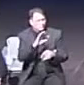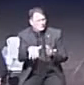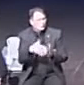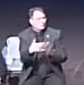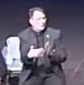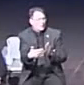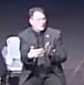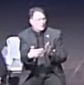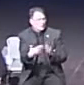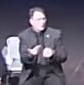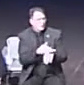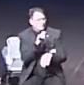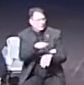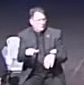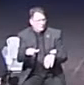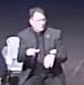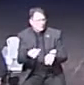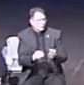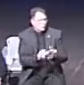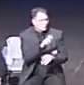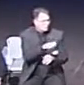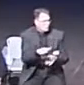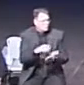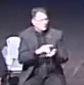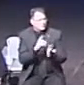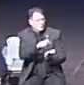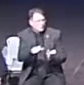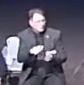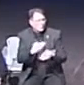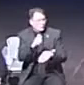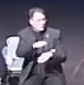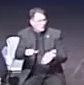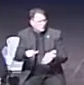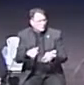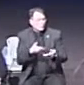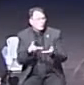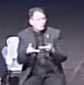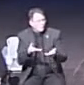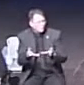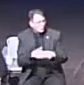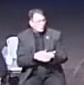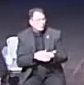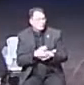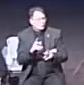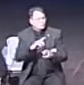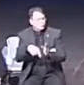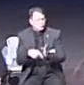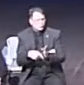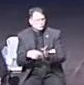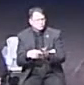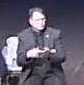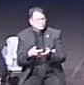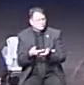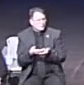professionals. That's producers, designers, actors, communication and many of the performing